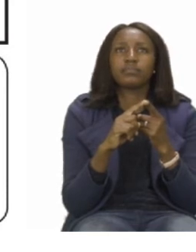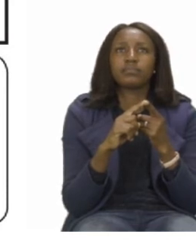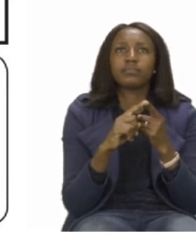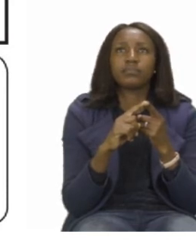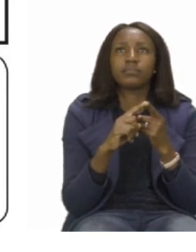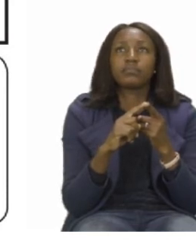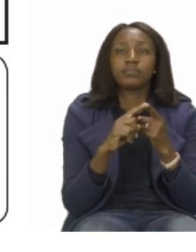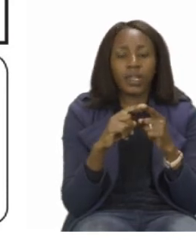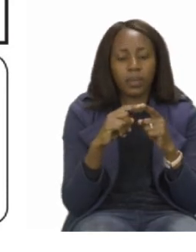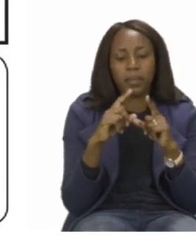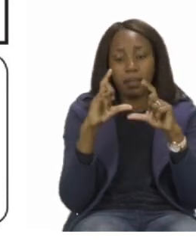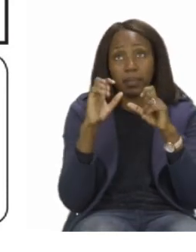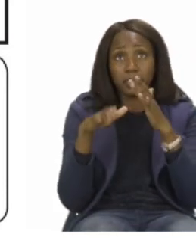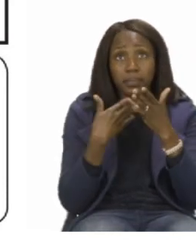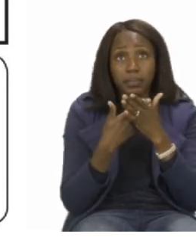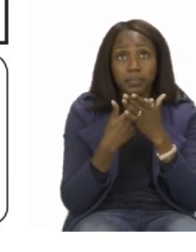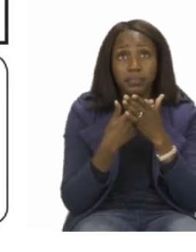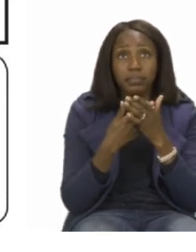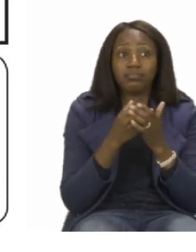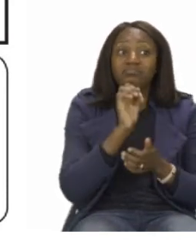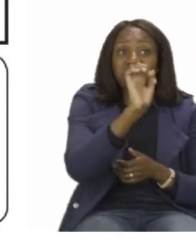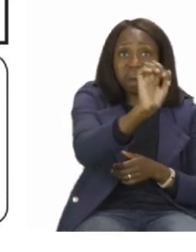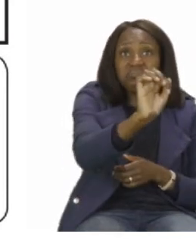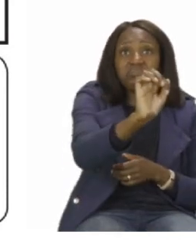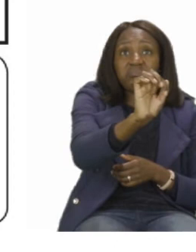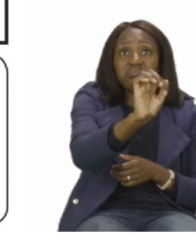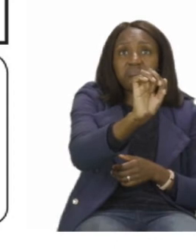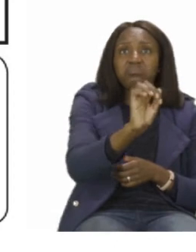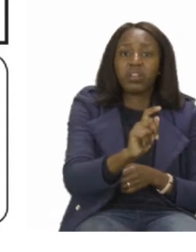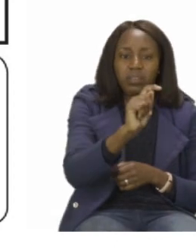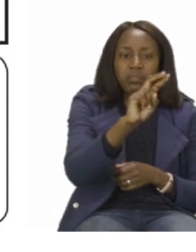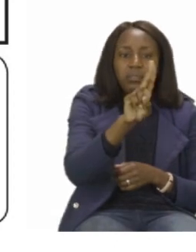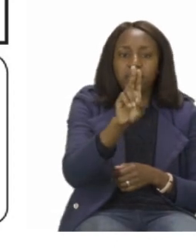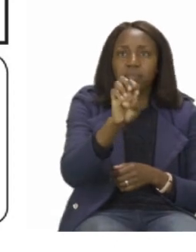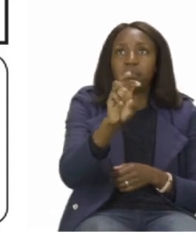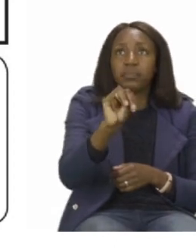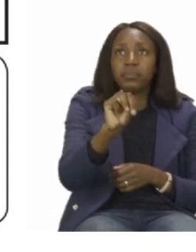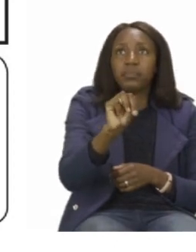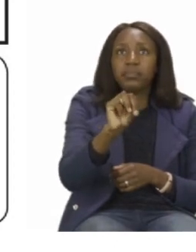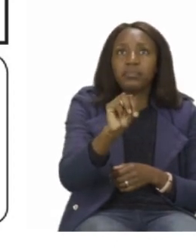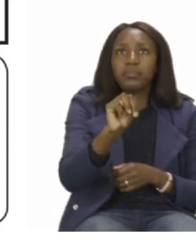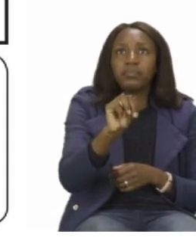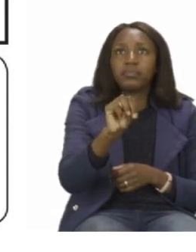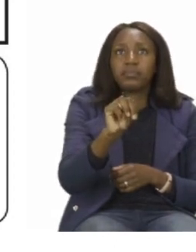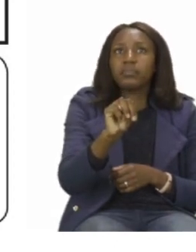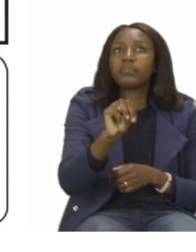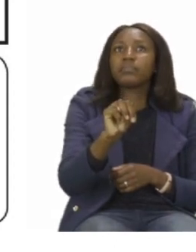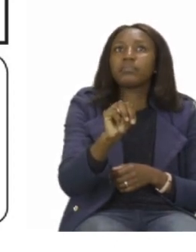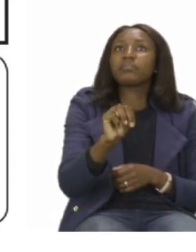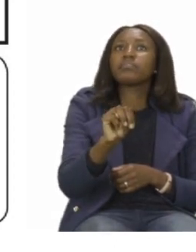that photograph belongs to them. That photograph is